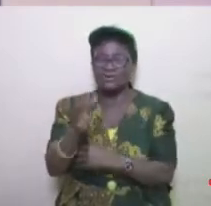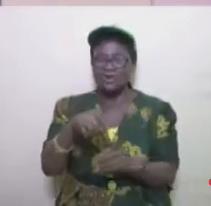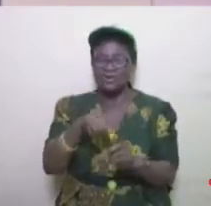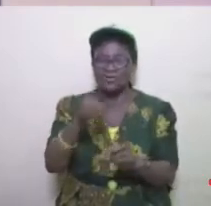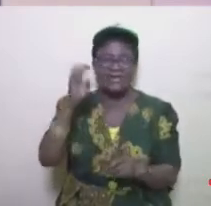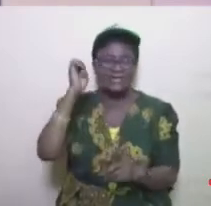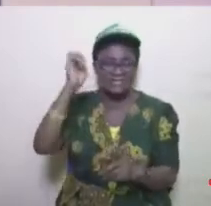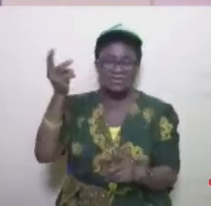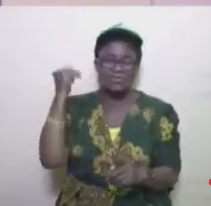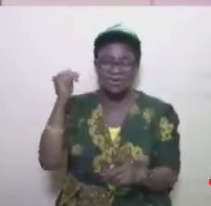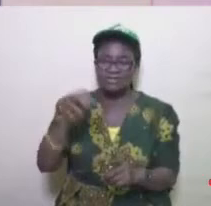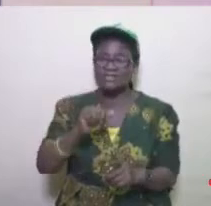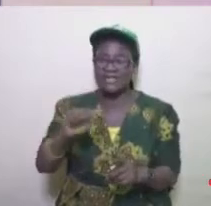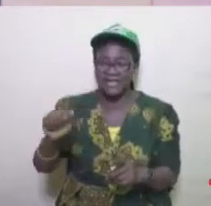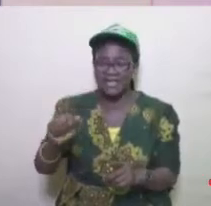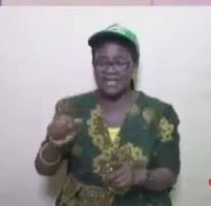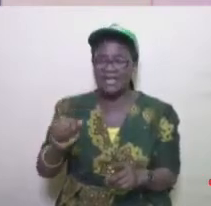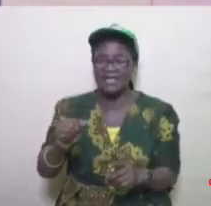father,